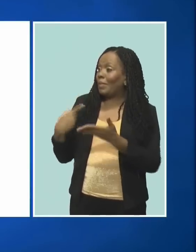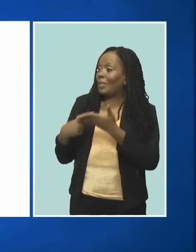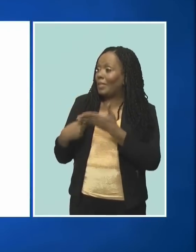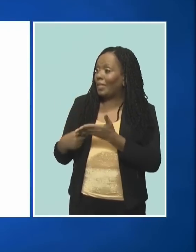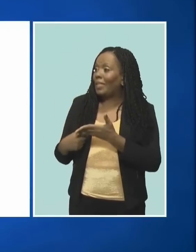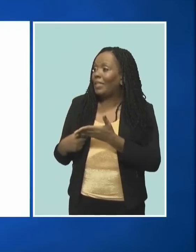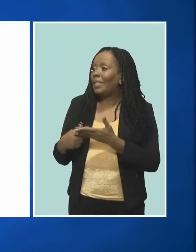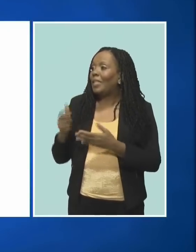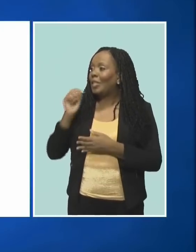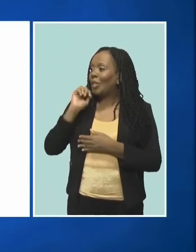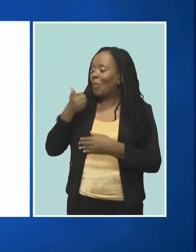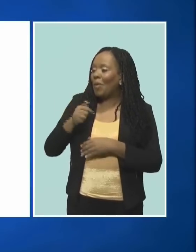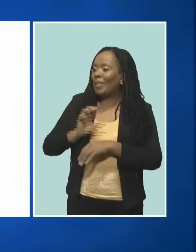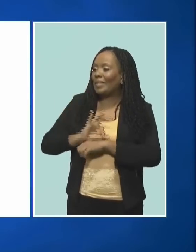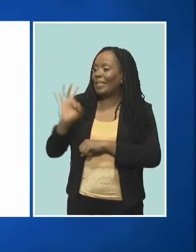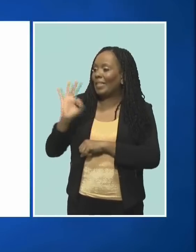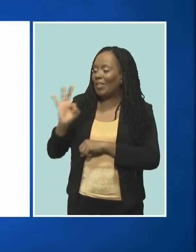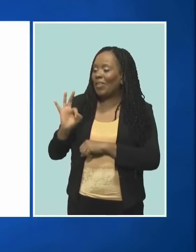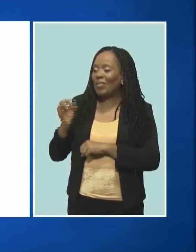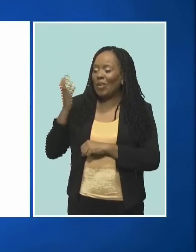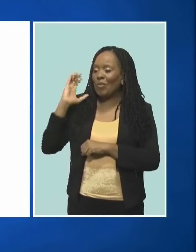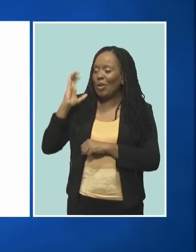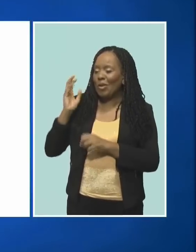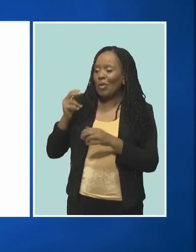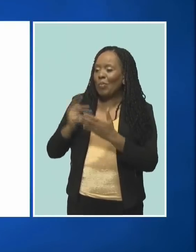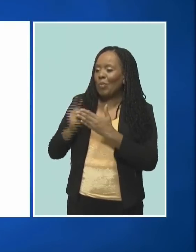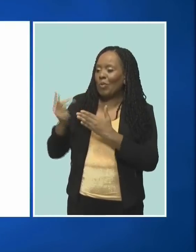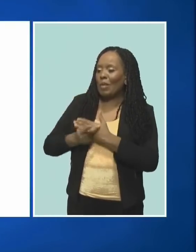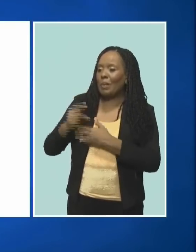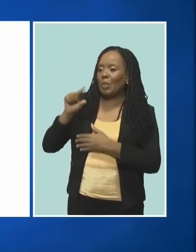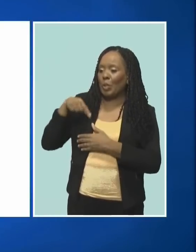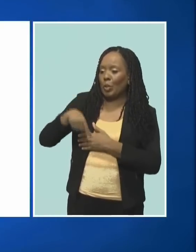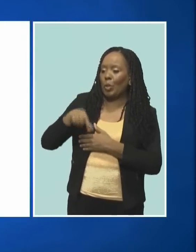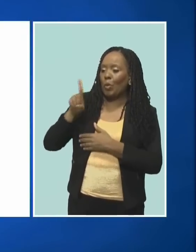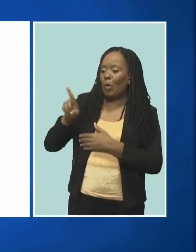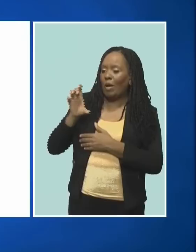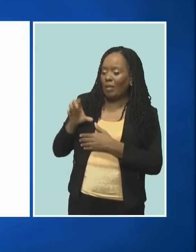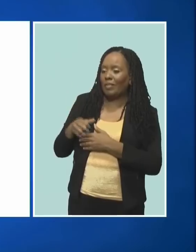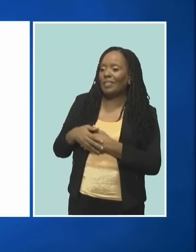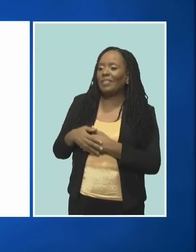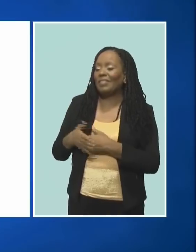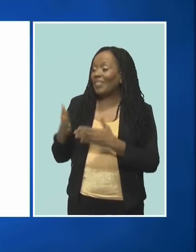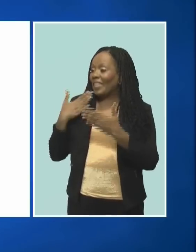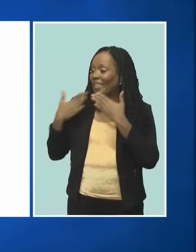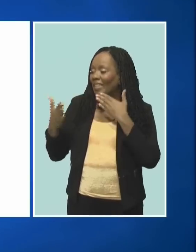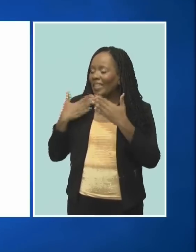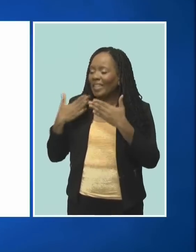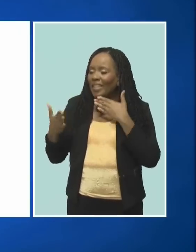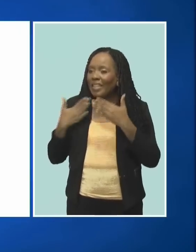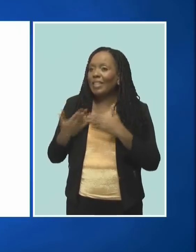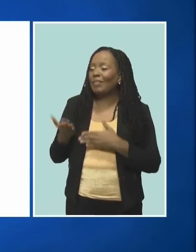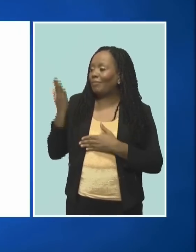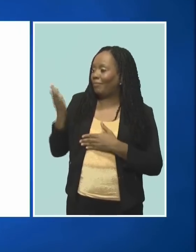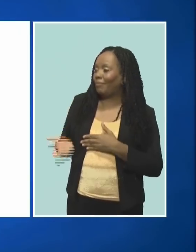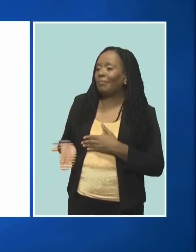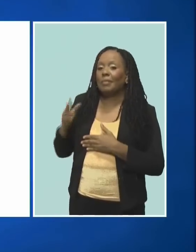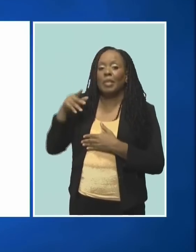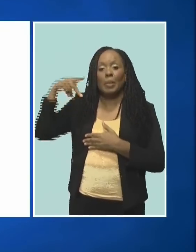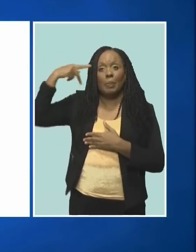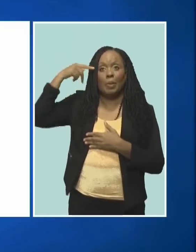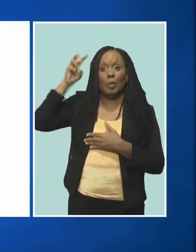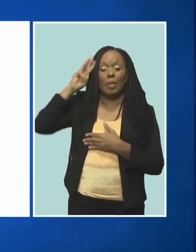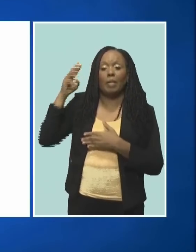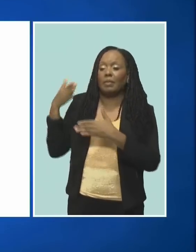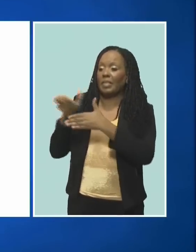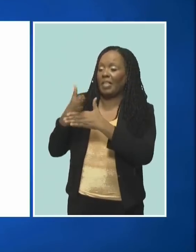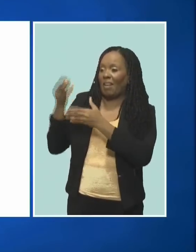on Let's Talk About It at 9 o'clock on Q100.7 FM. Peter Wickham, thank you so much for joining us. Political scientist and pollster Peter Wickham sharing his